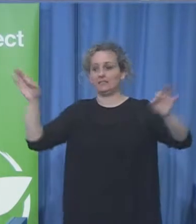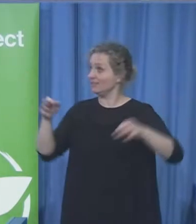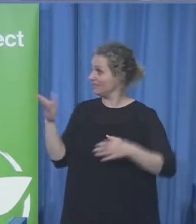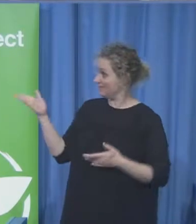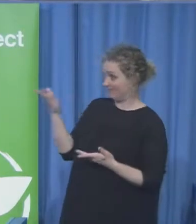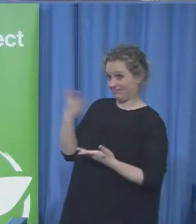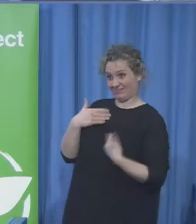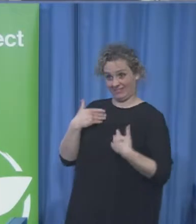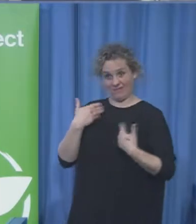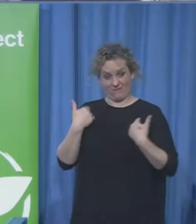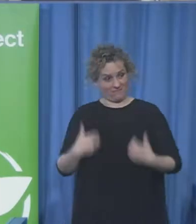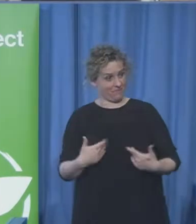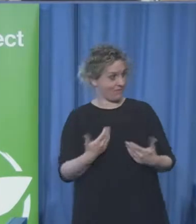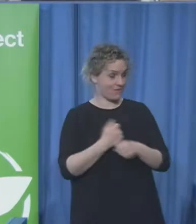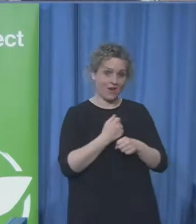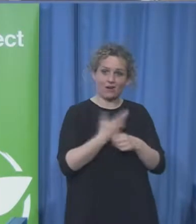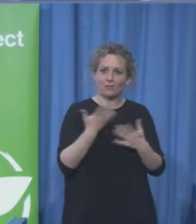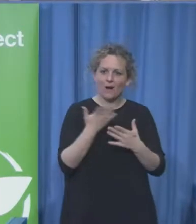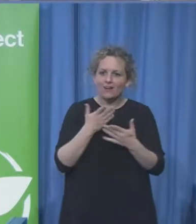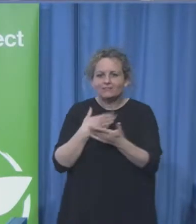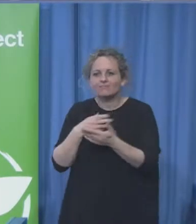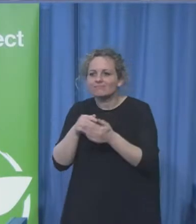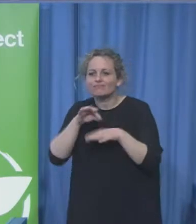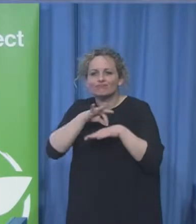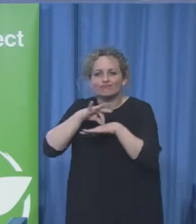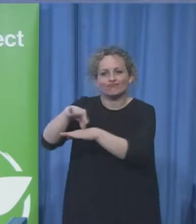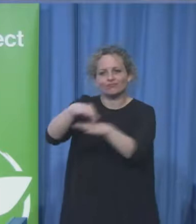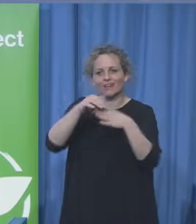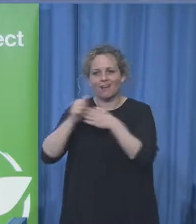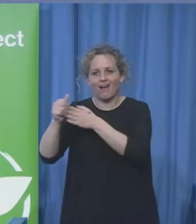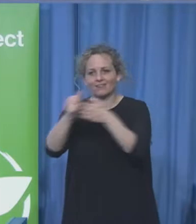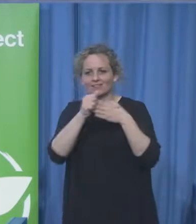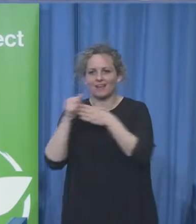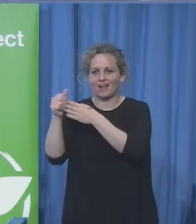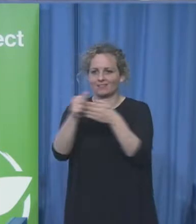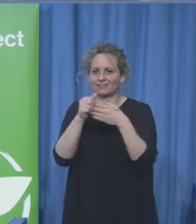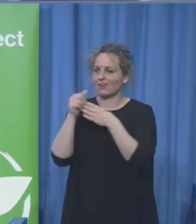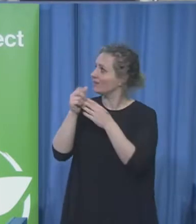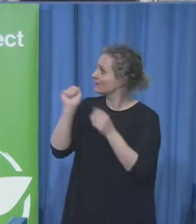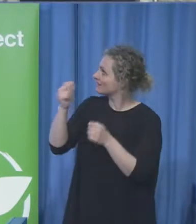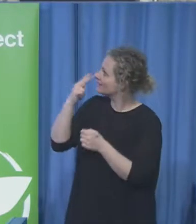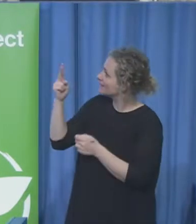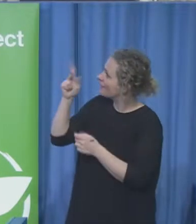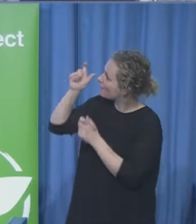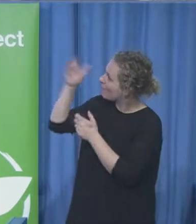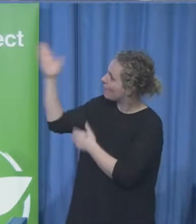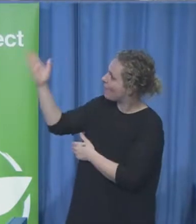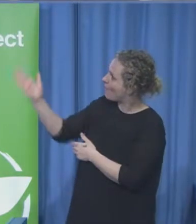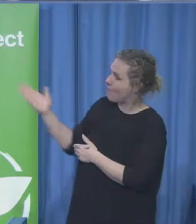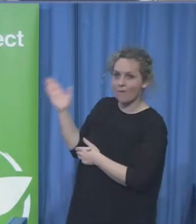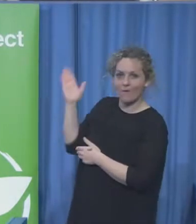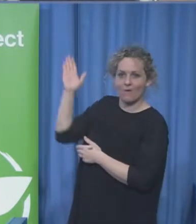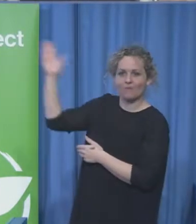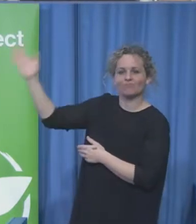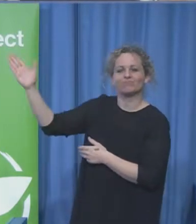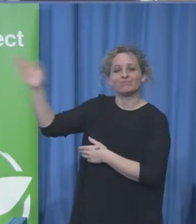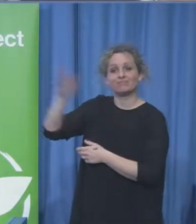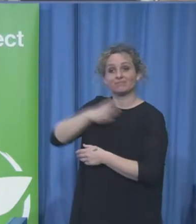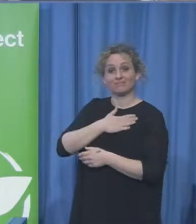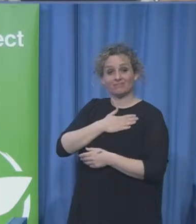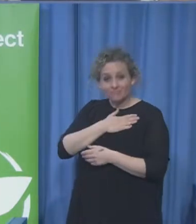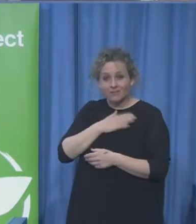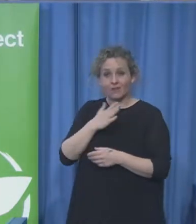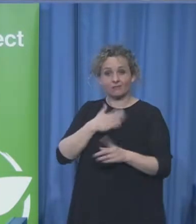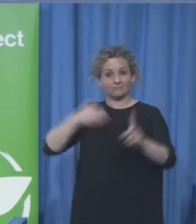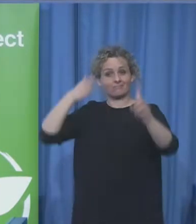wasn't enough, so we wanted people really to experience everything everyone could experience there. So that's when we made